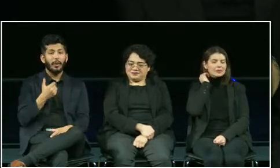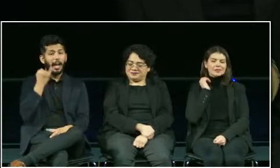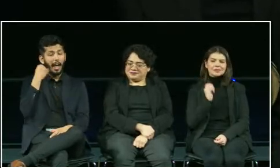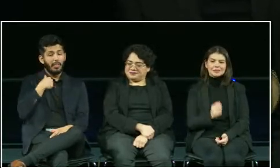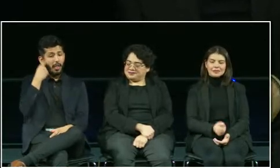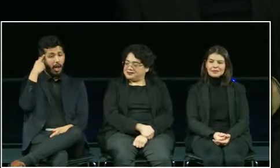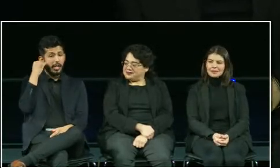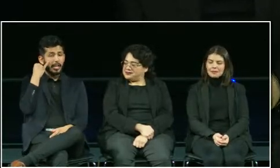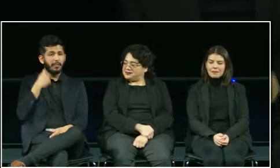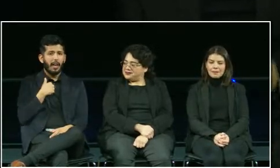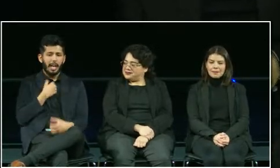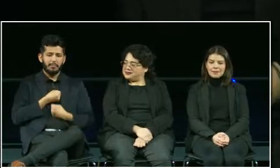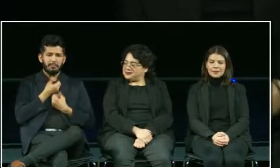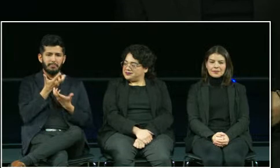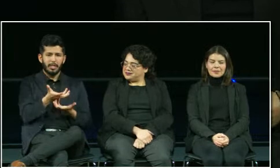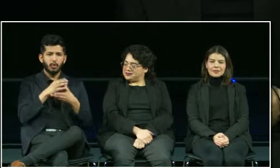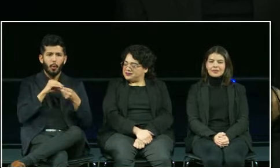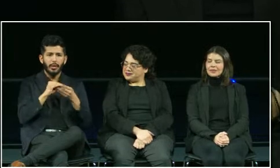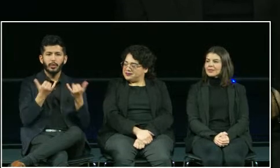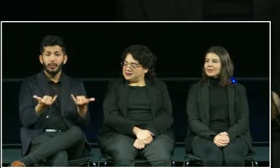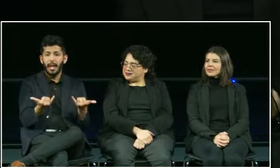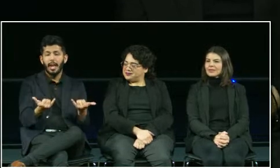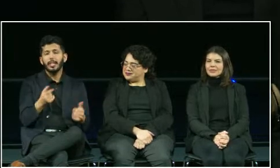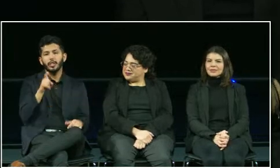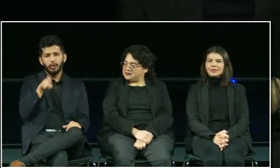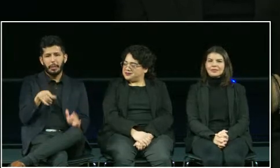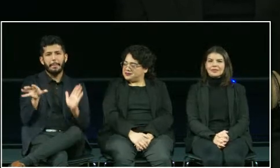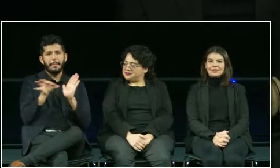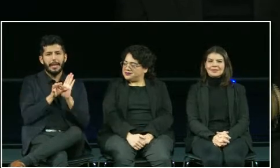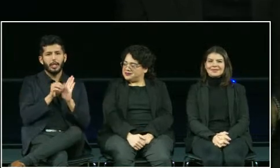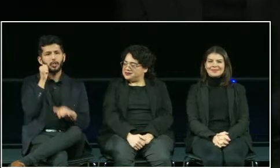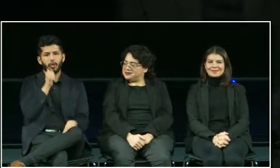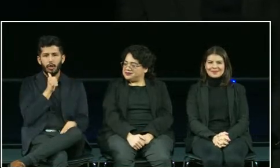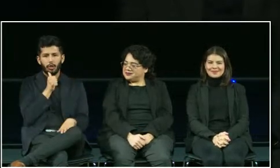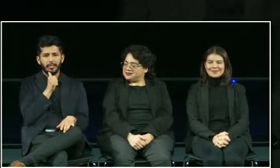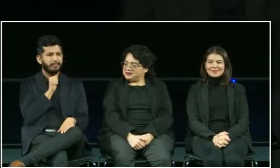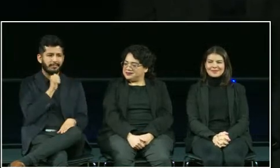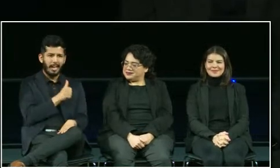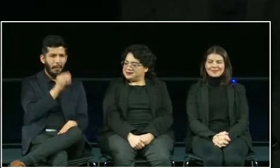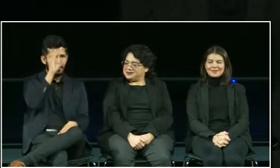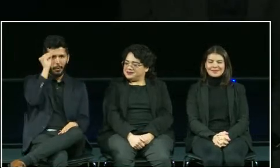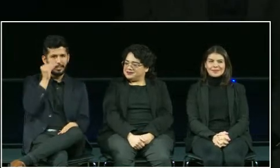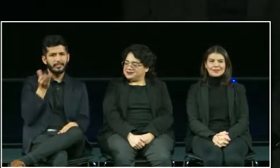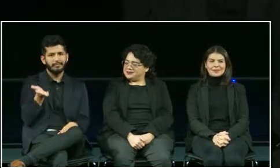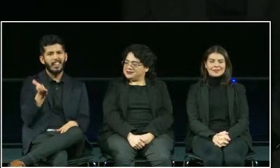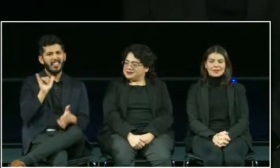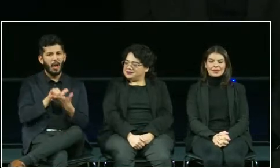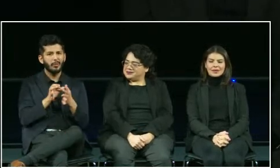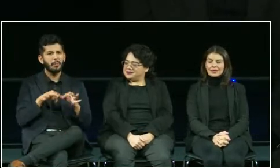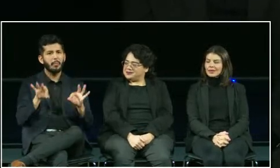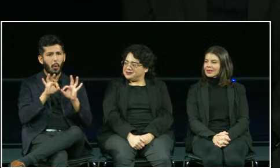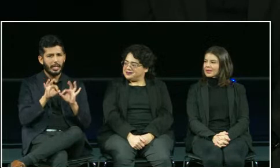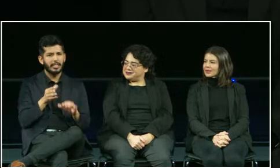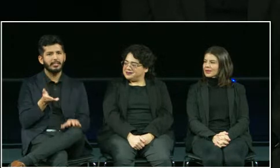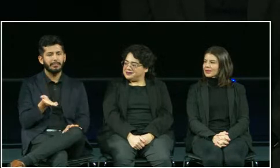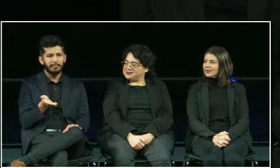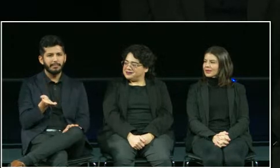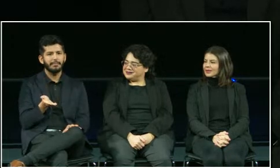this story today, they should be girls. I think was important.